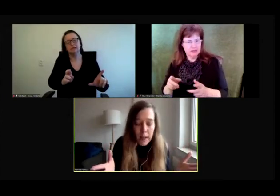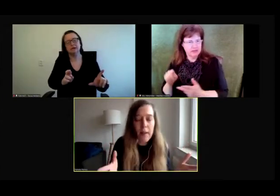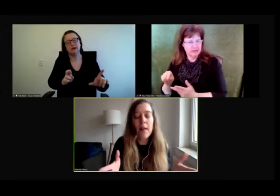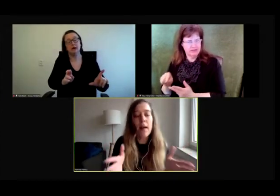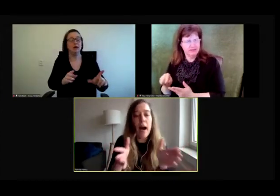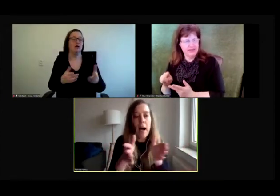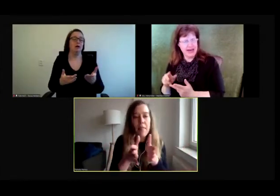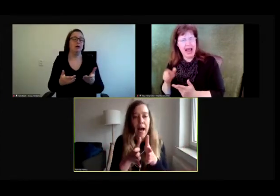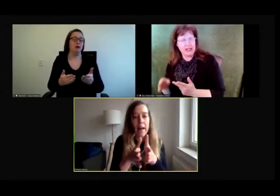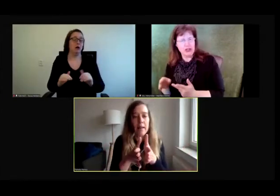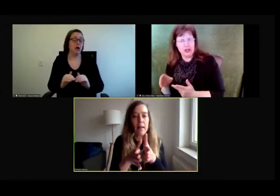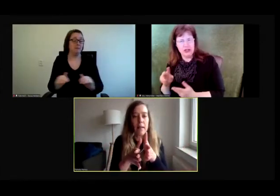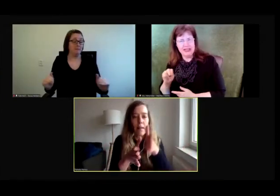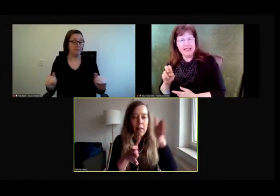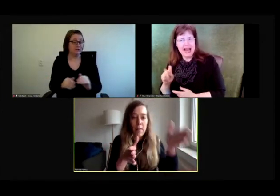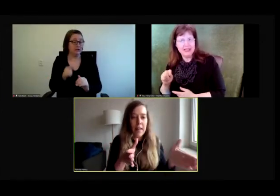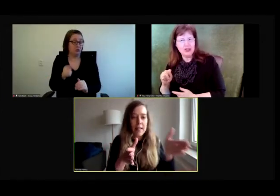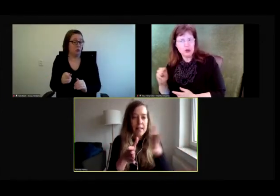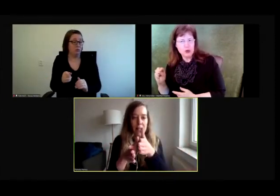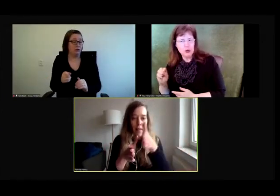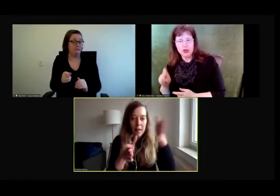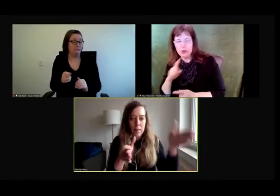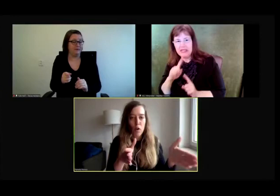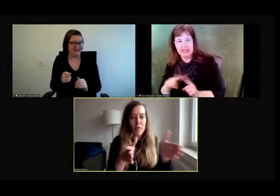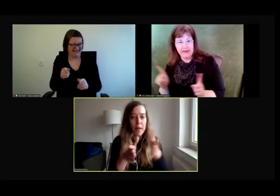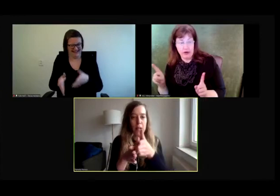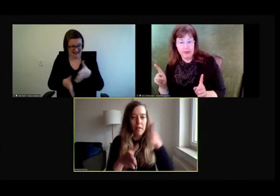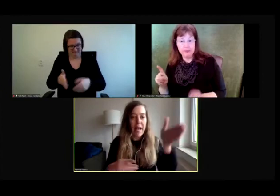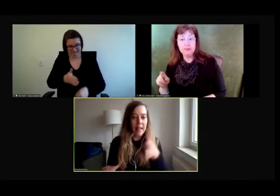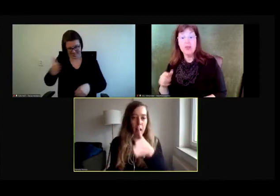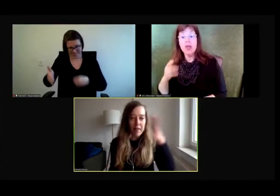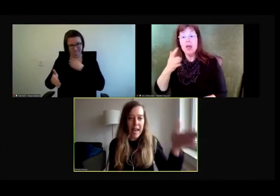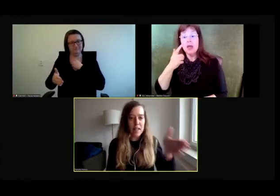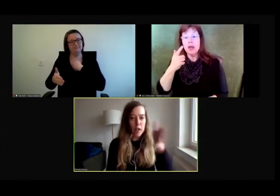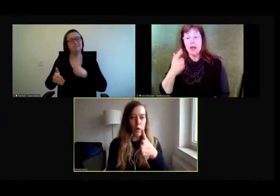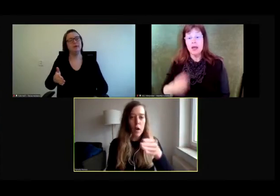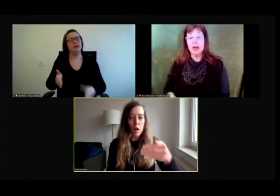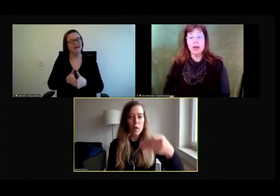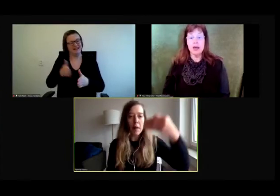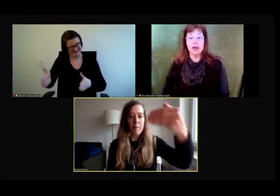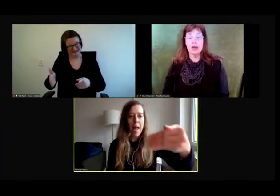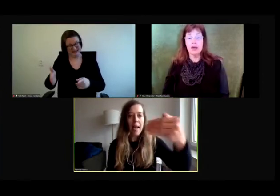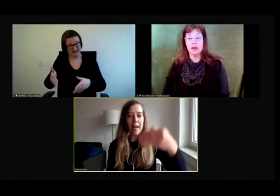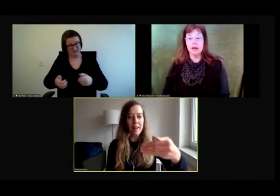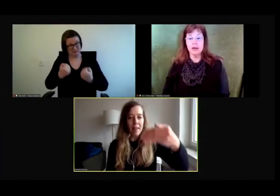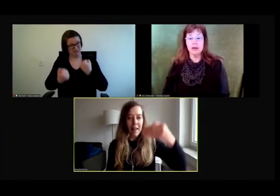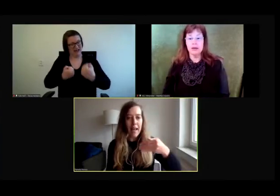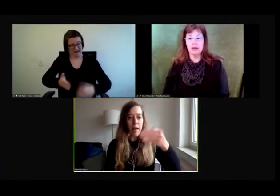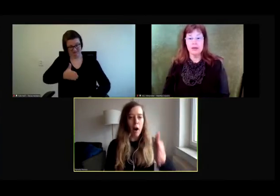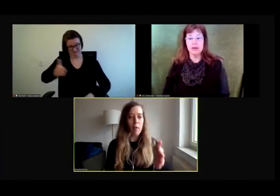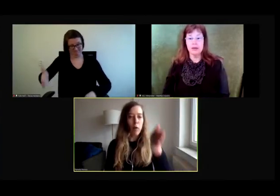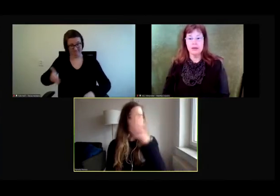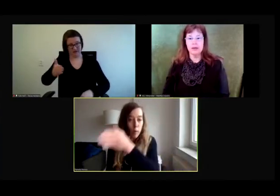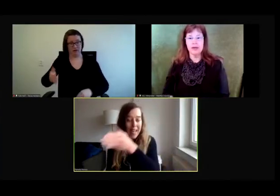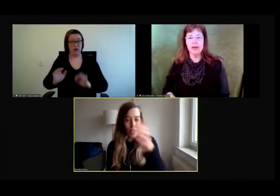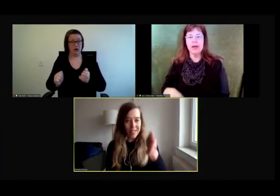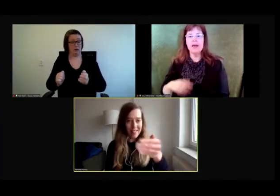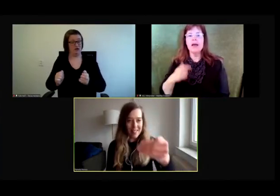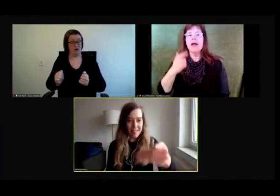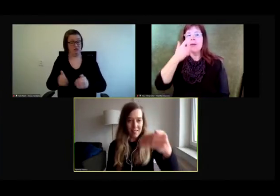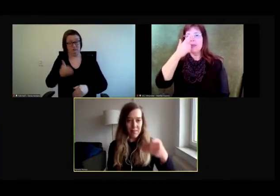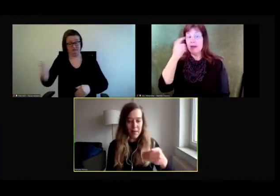an assumption that this movement of next to could be made in all